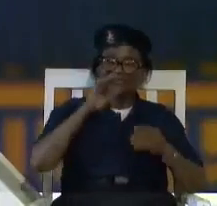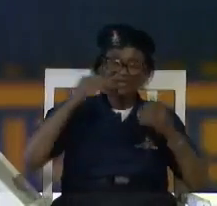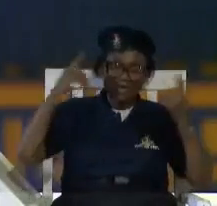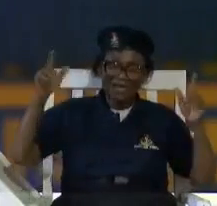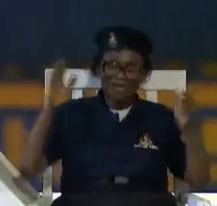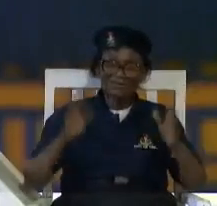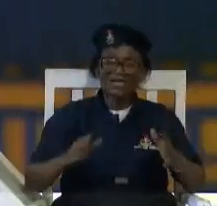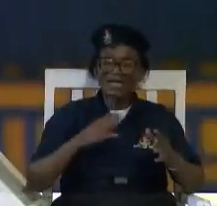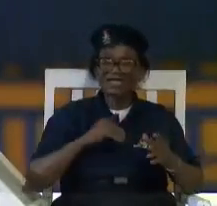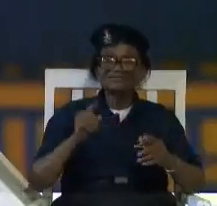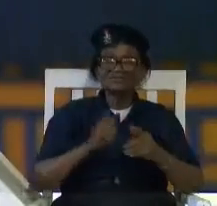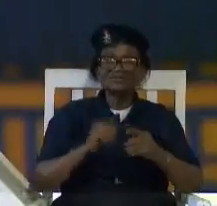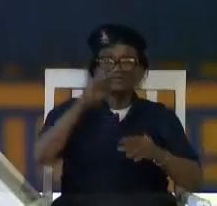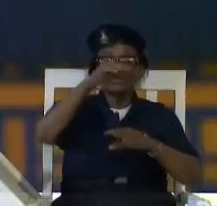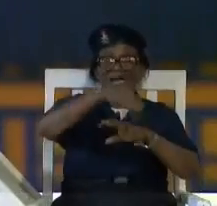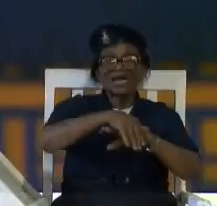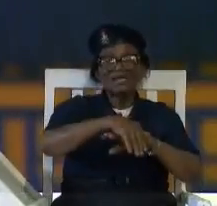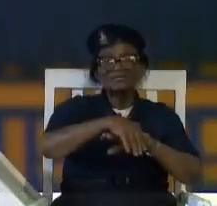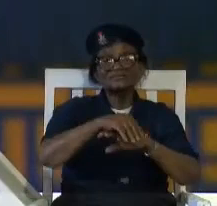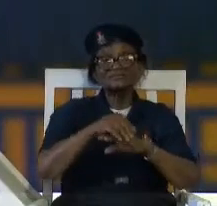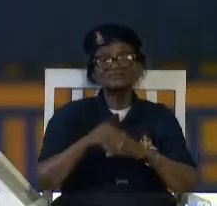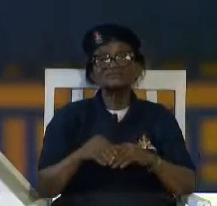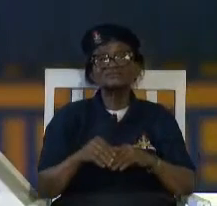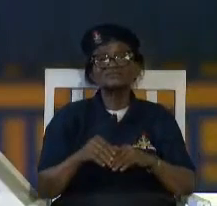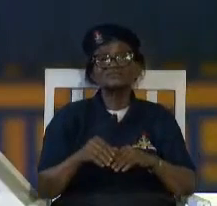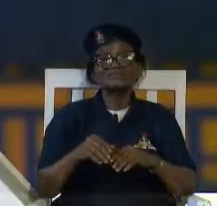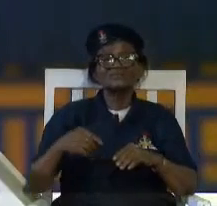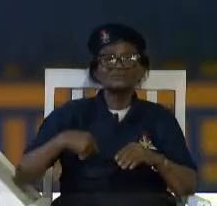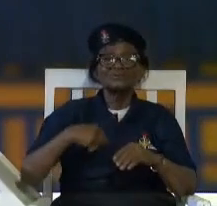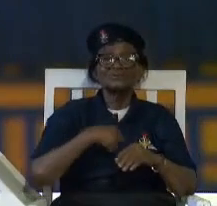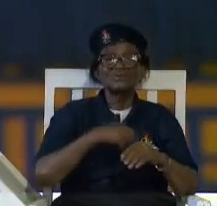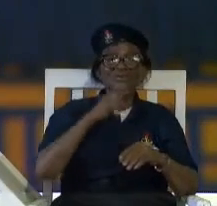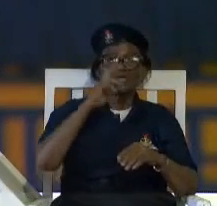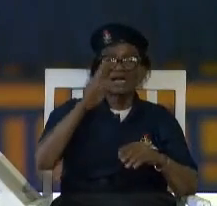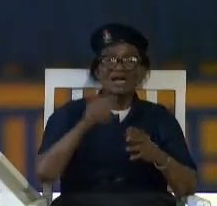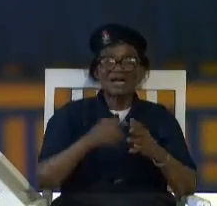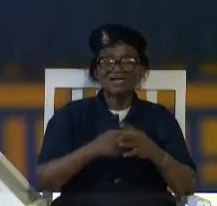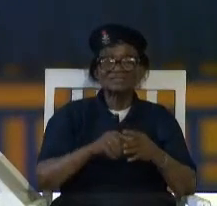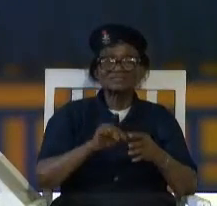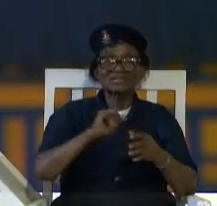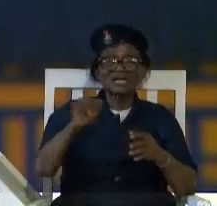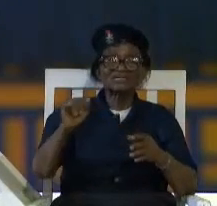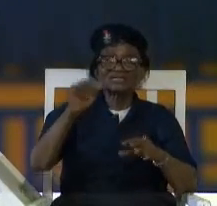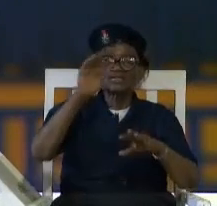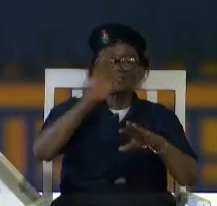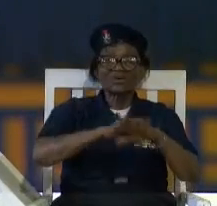And tonight, we are starting on